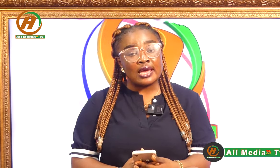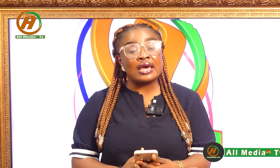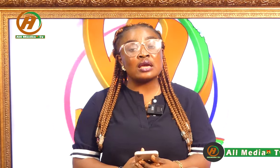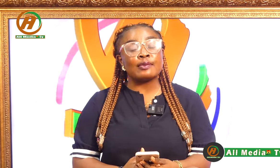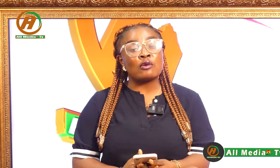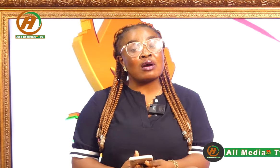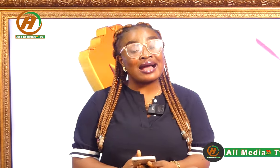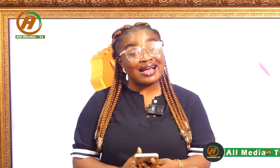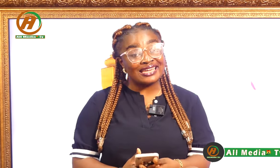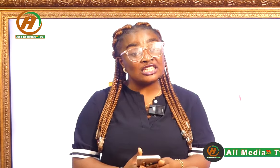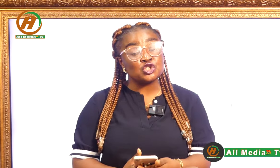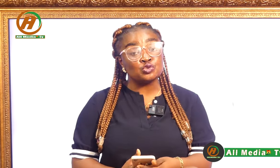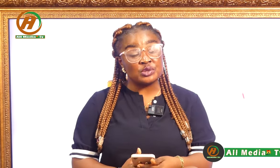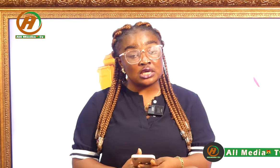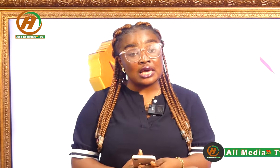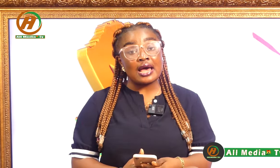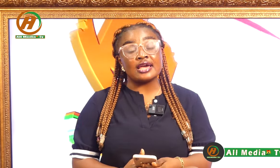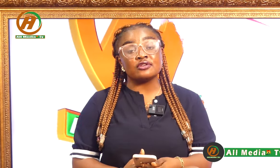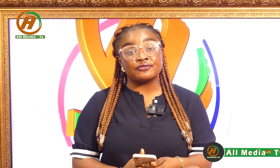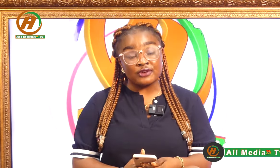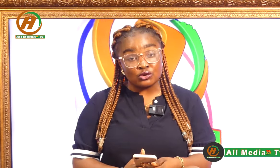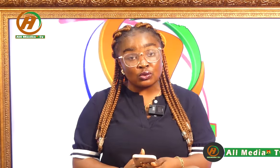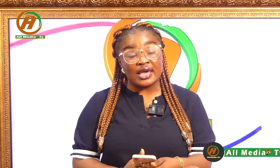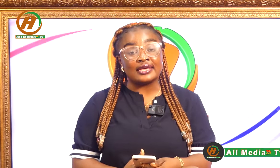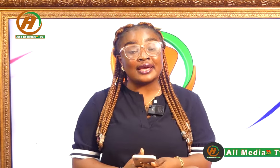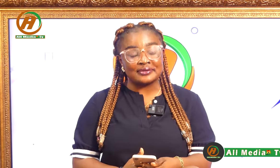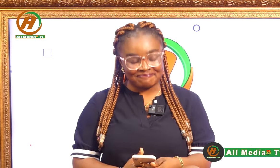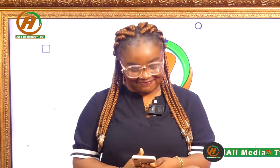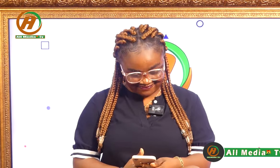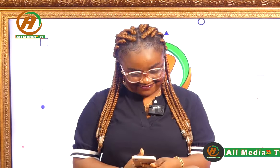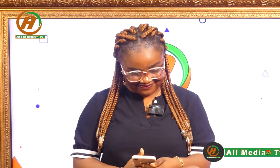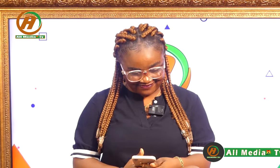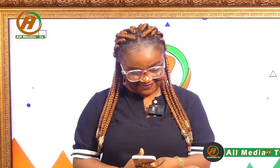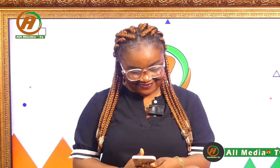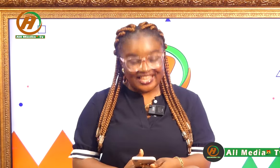no e na ye papa ko ka angel bi aye freno eye